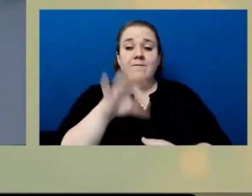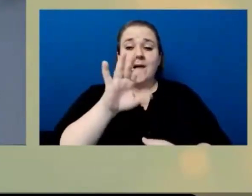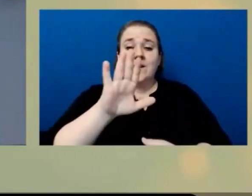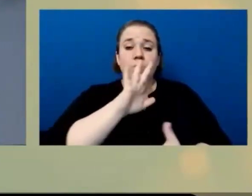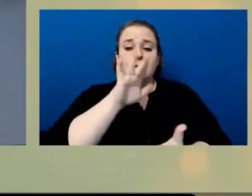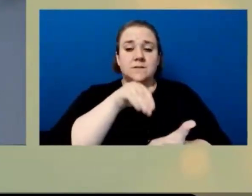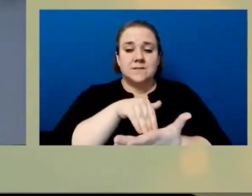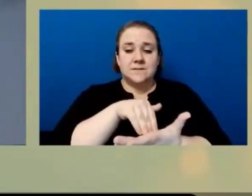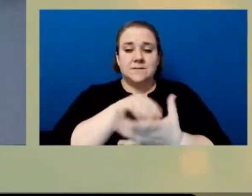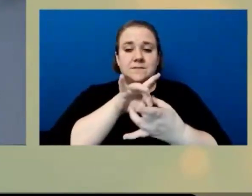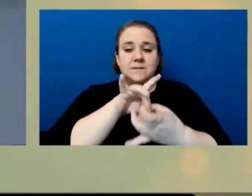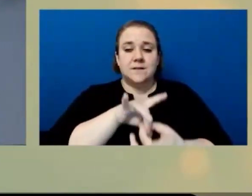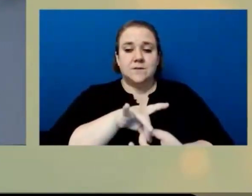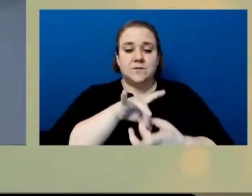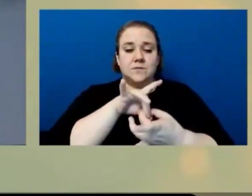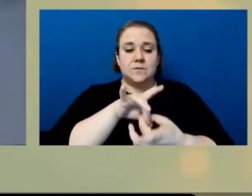finding your center.